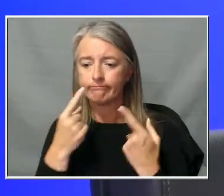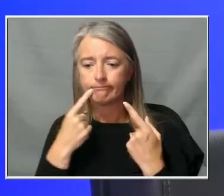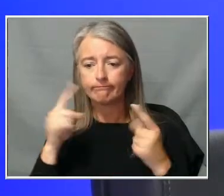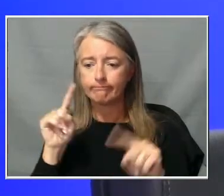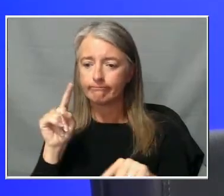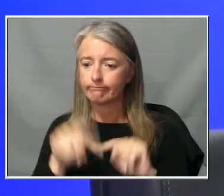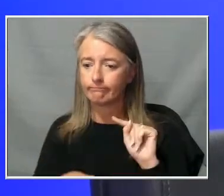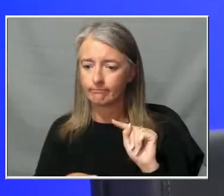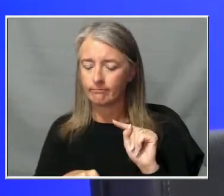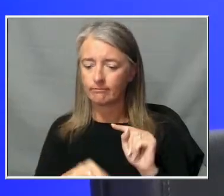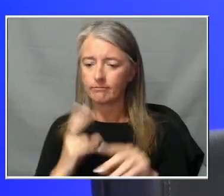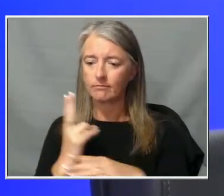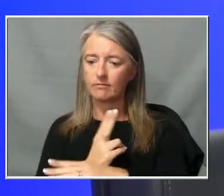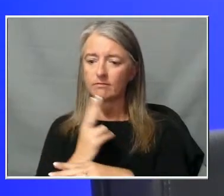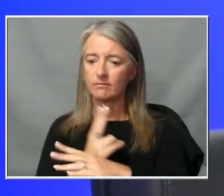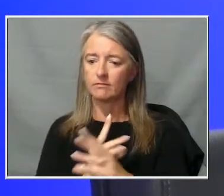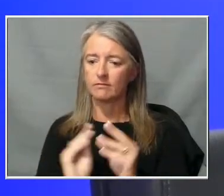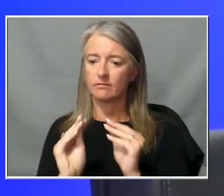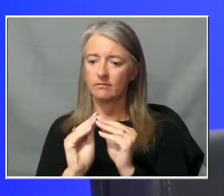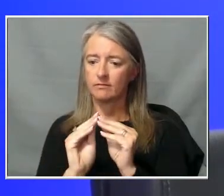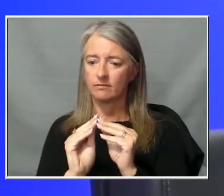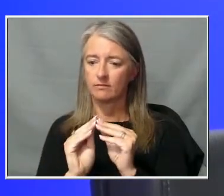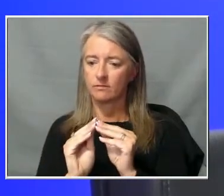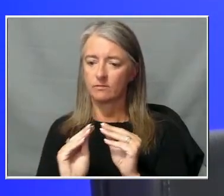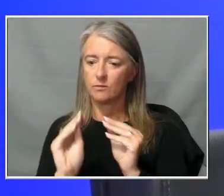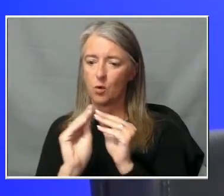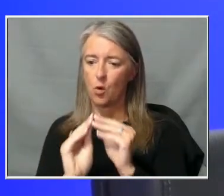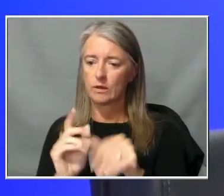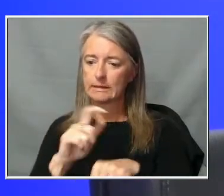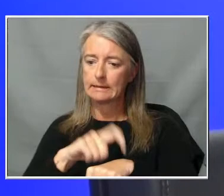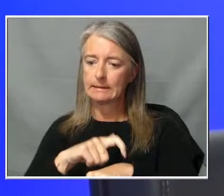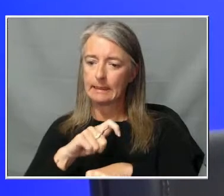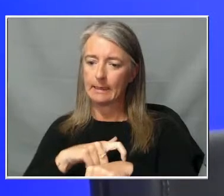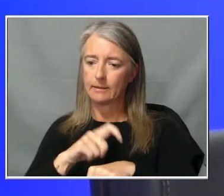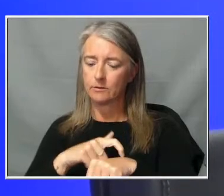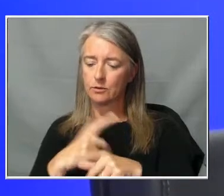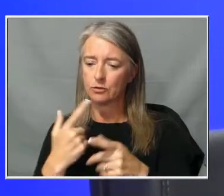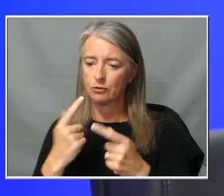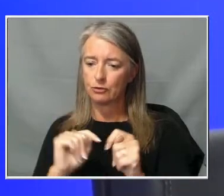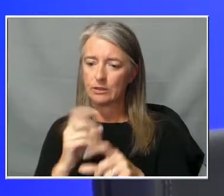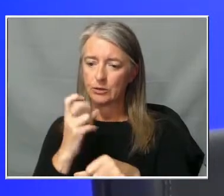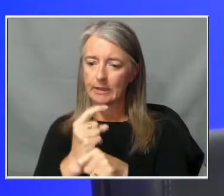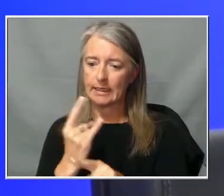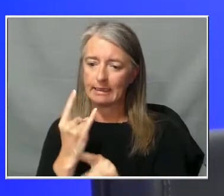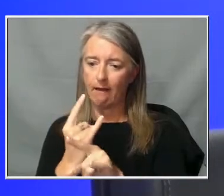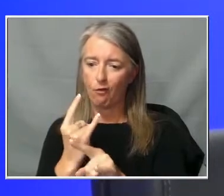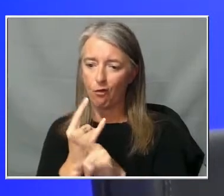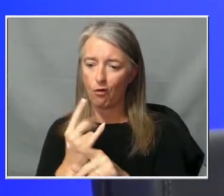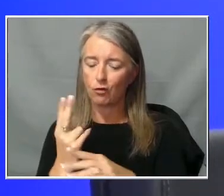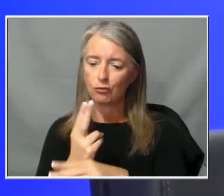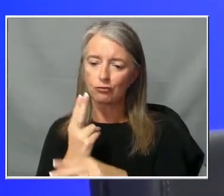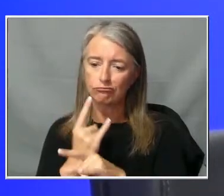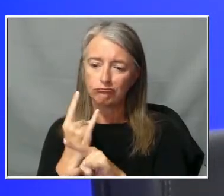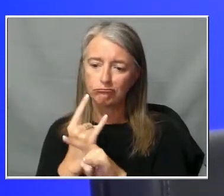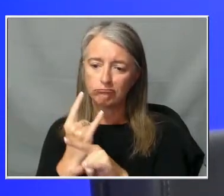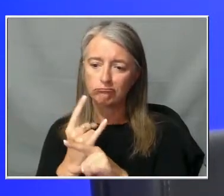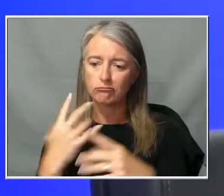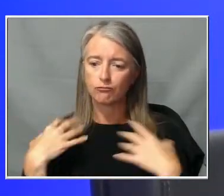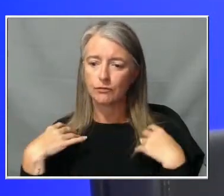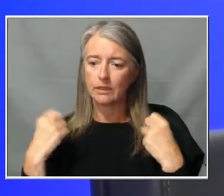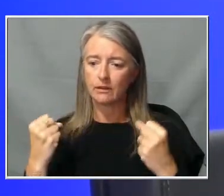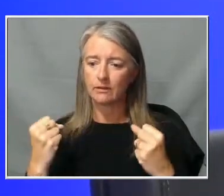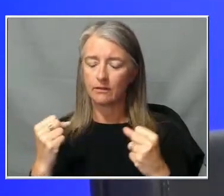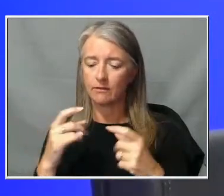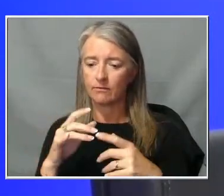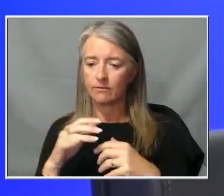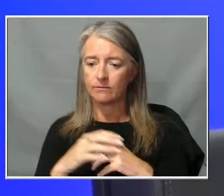you're using more and spending more and more time maybe trying to get the alcohol, use the alcohol, recover from the effects of the alcohol.